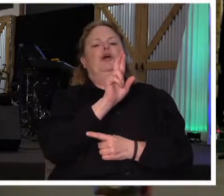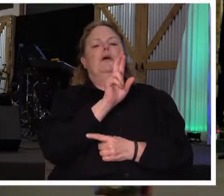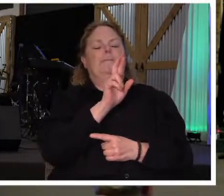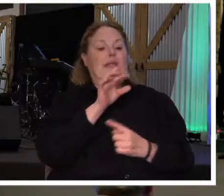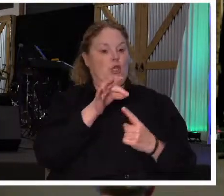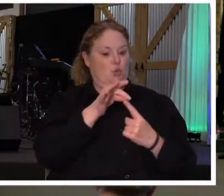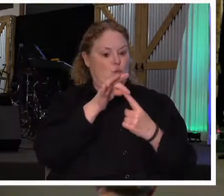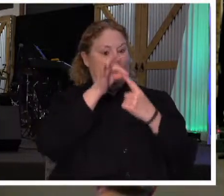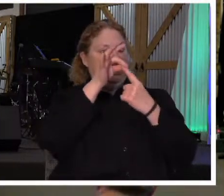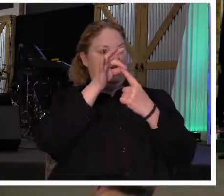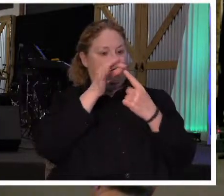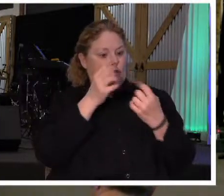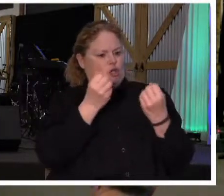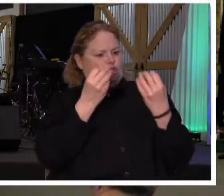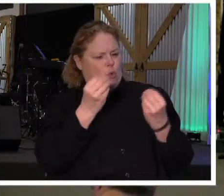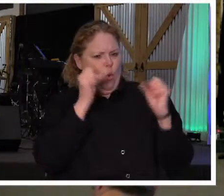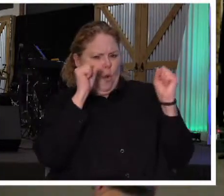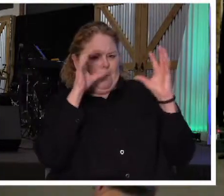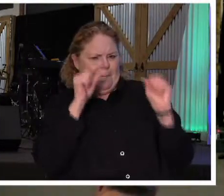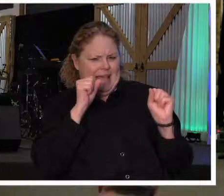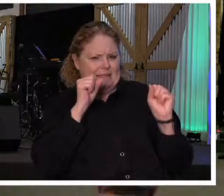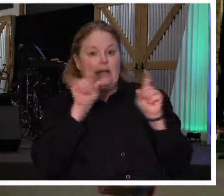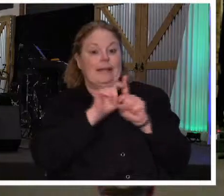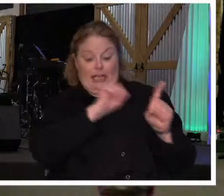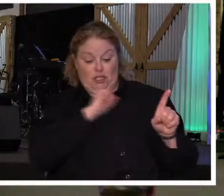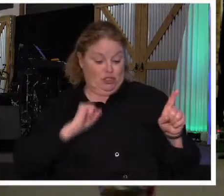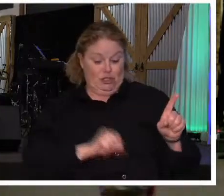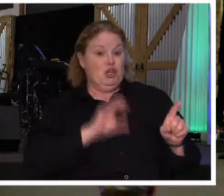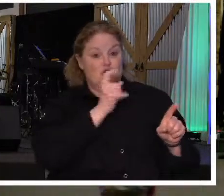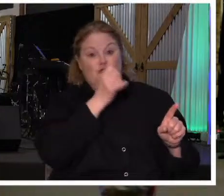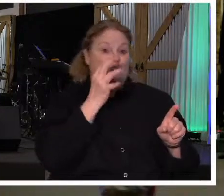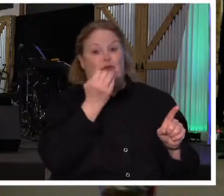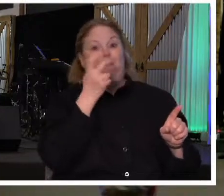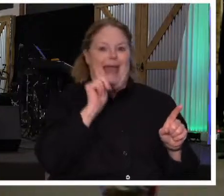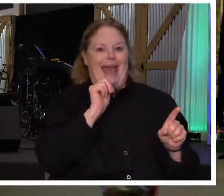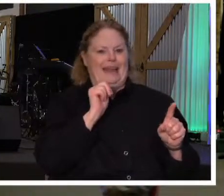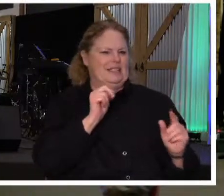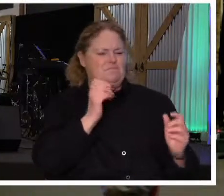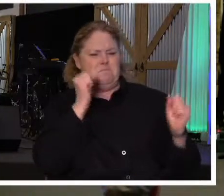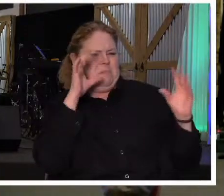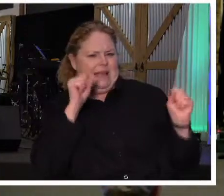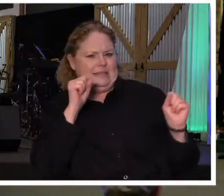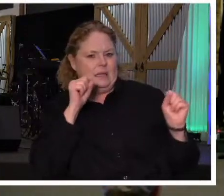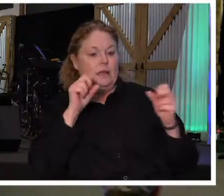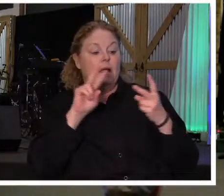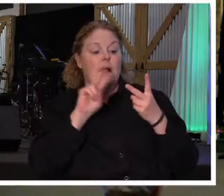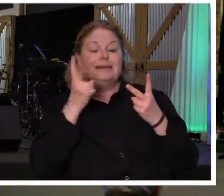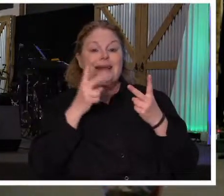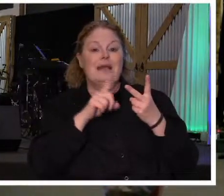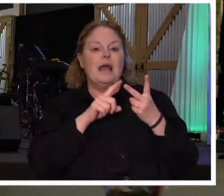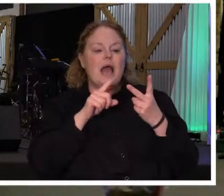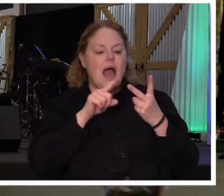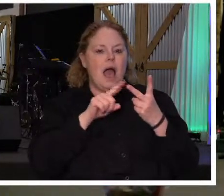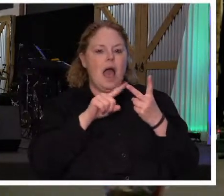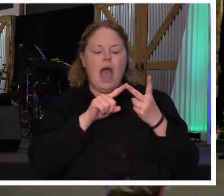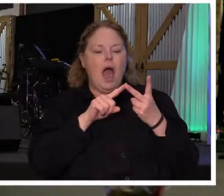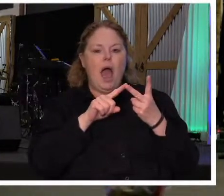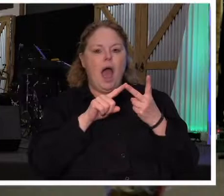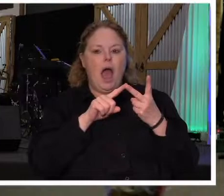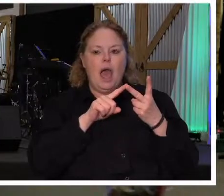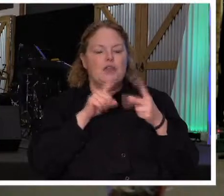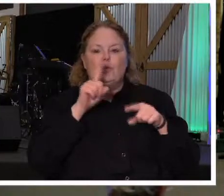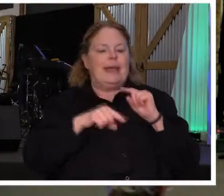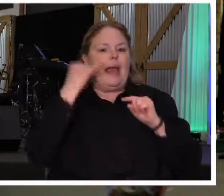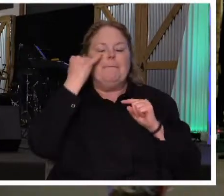unique in its superness. Then there's this other side that says it's brilliance and beauty beyond what you